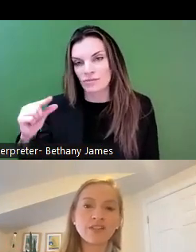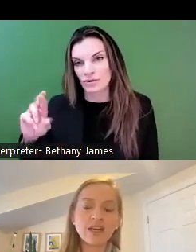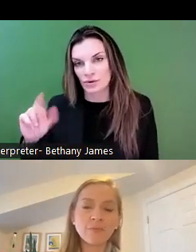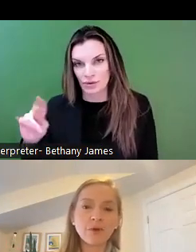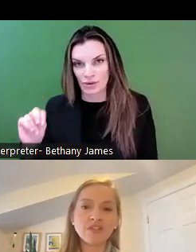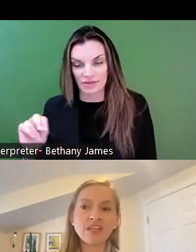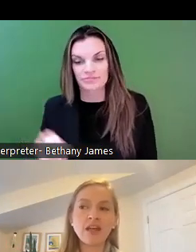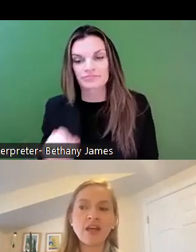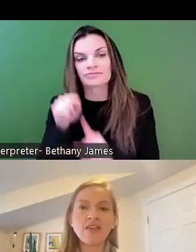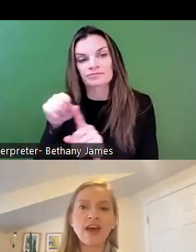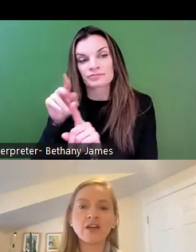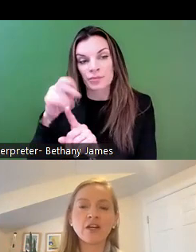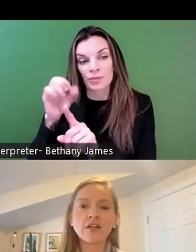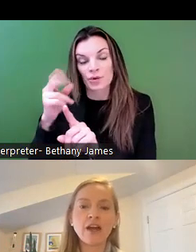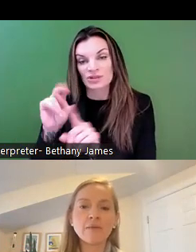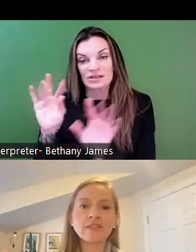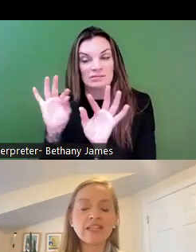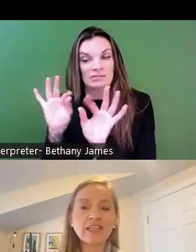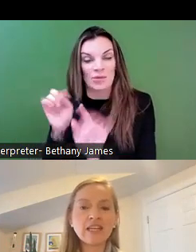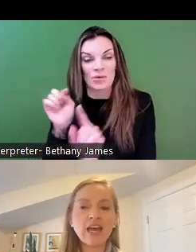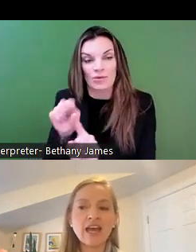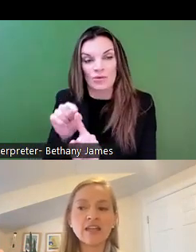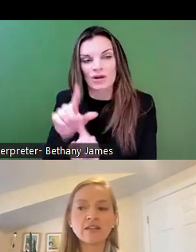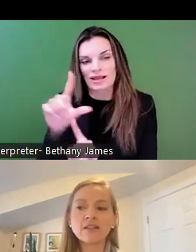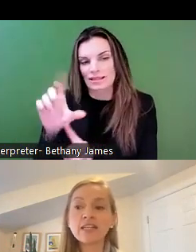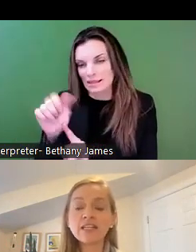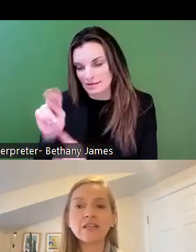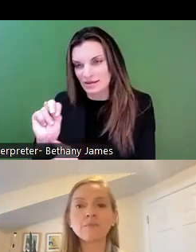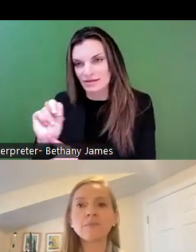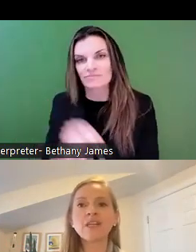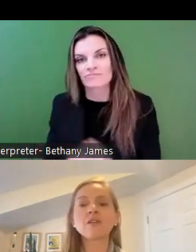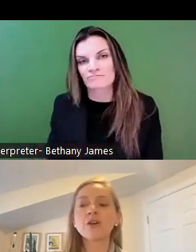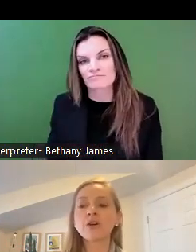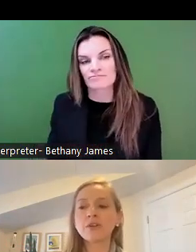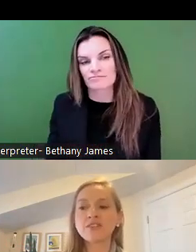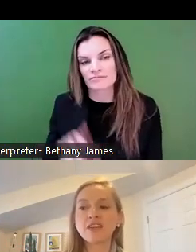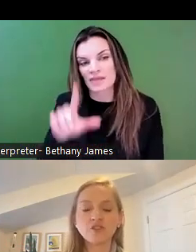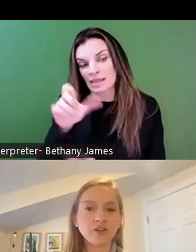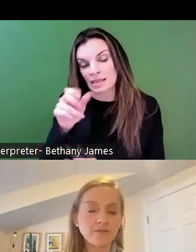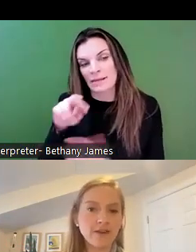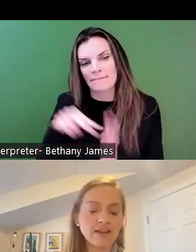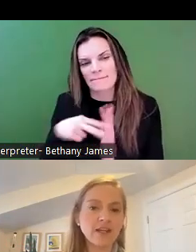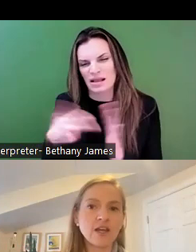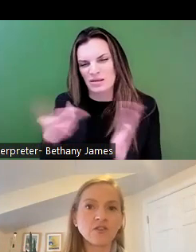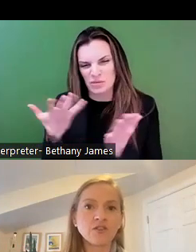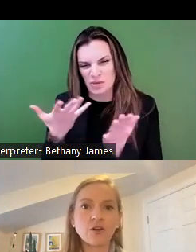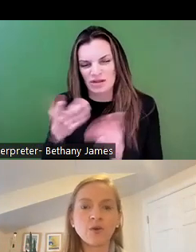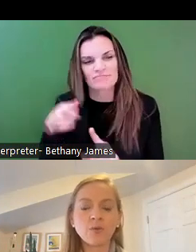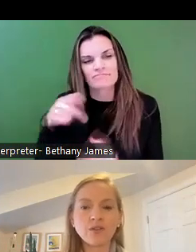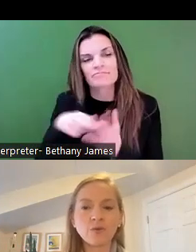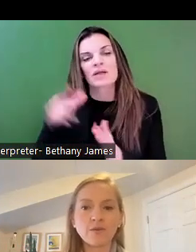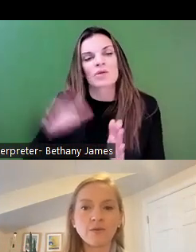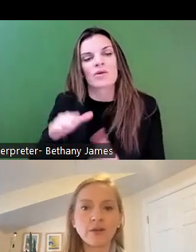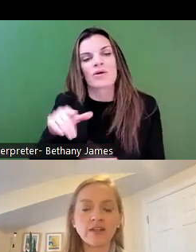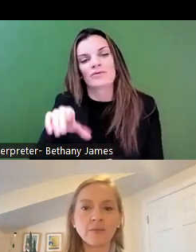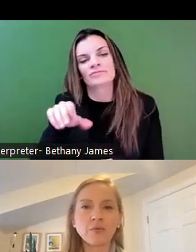really want to get protein that are lean, and lean meaning low in saturated fat. So we